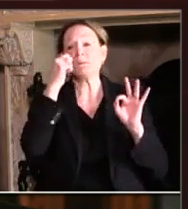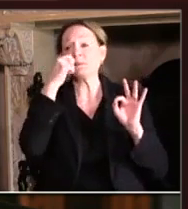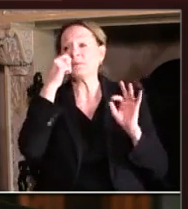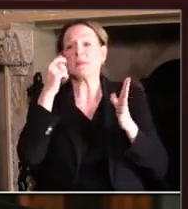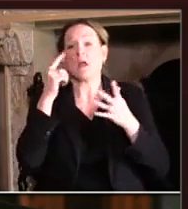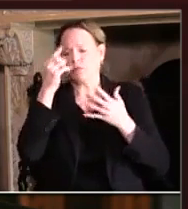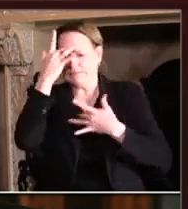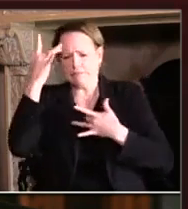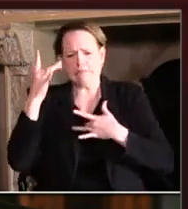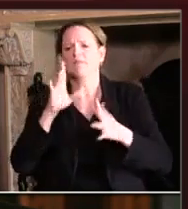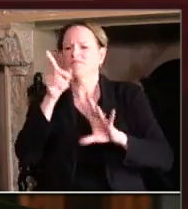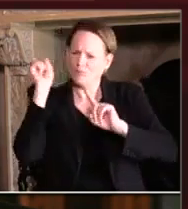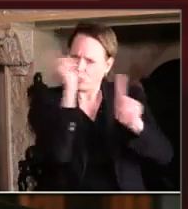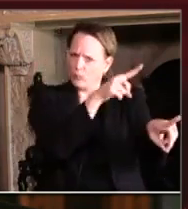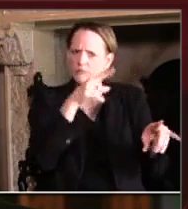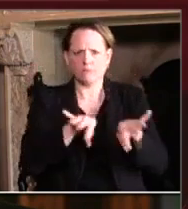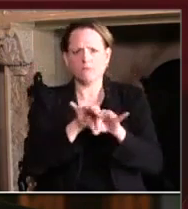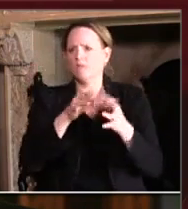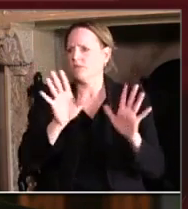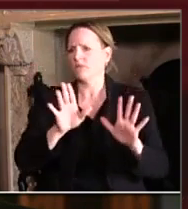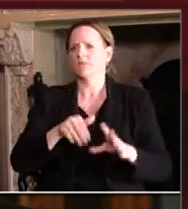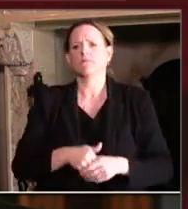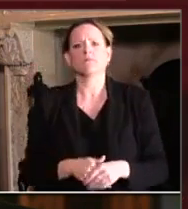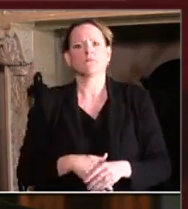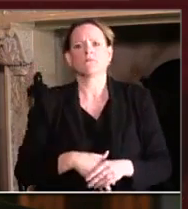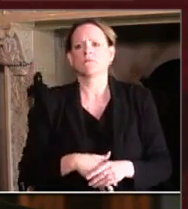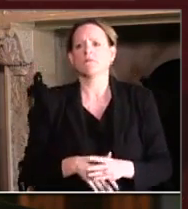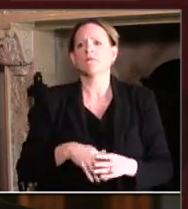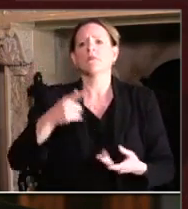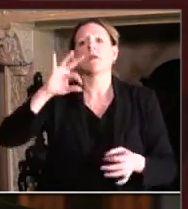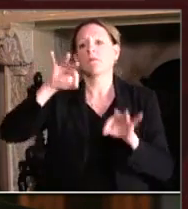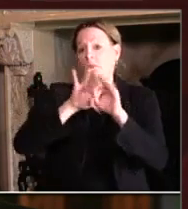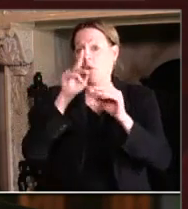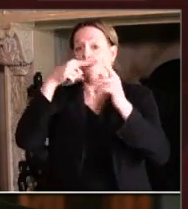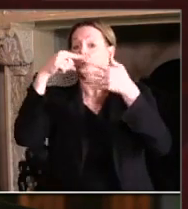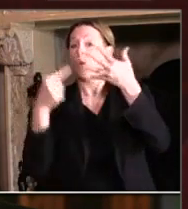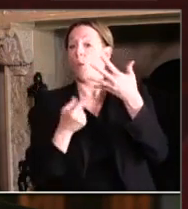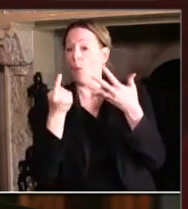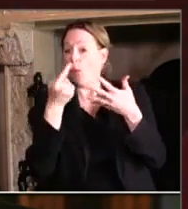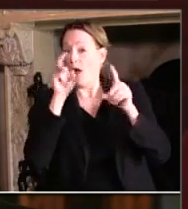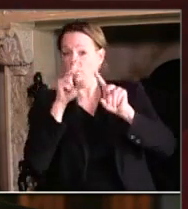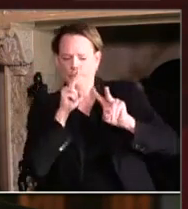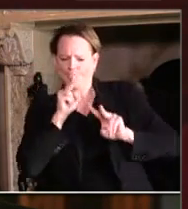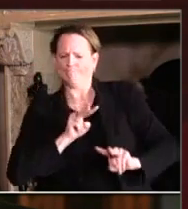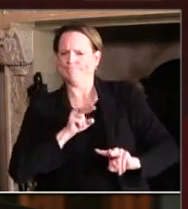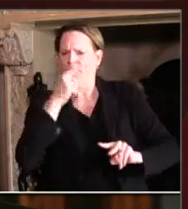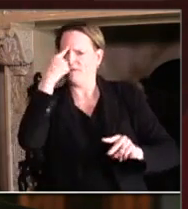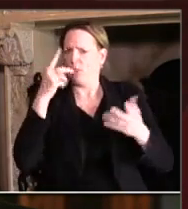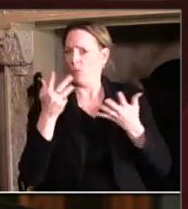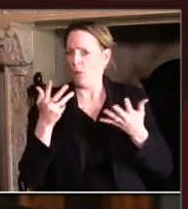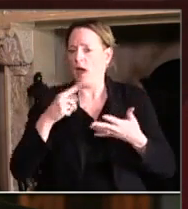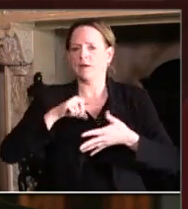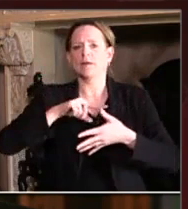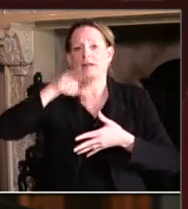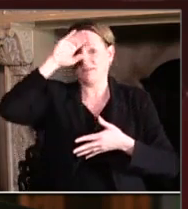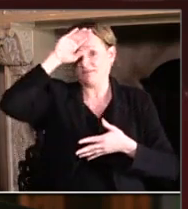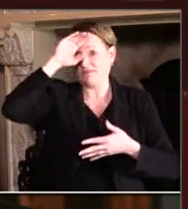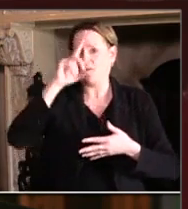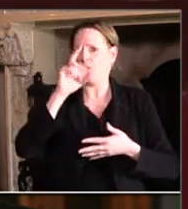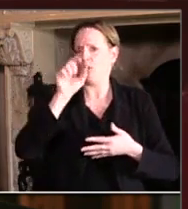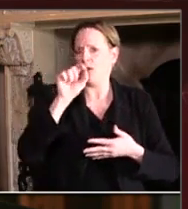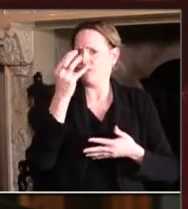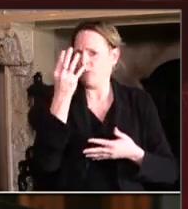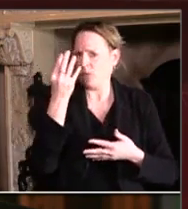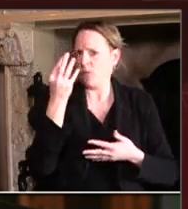fever of over 100.4 degrees, cough, shortness of breath or difficulty breathing, a